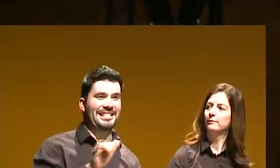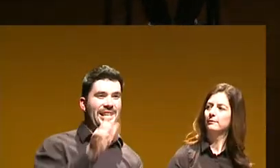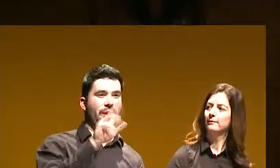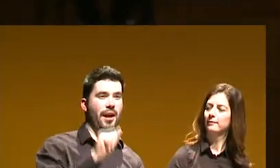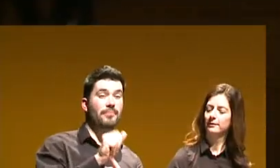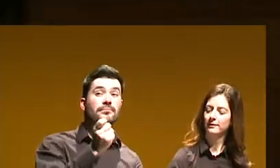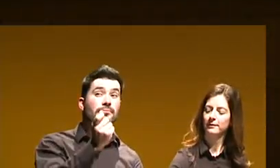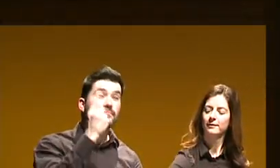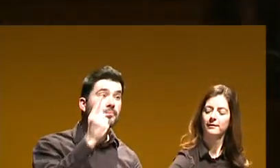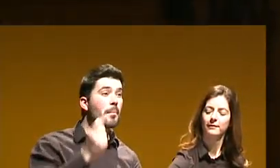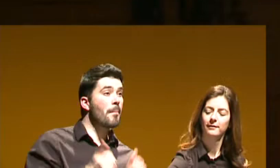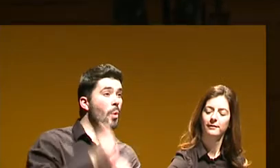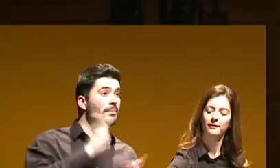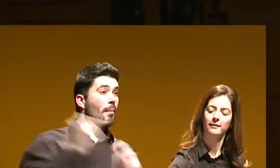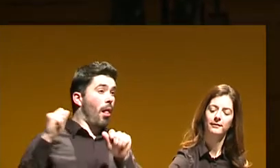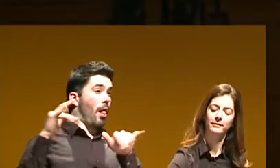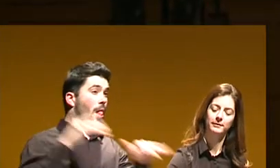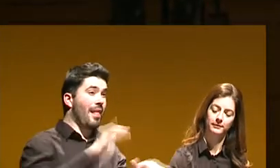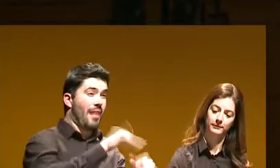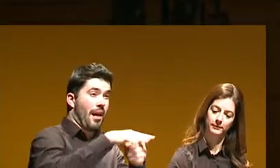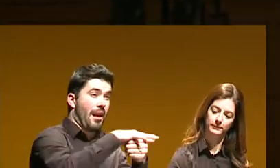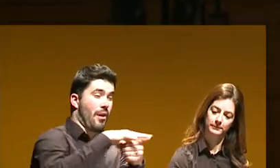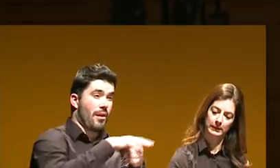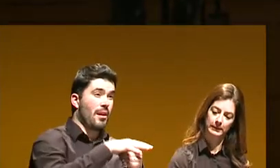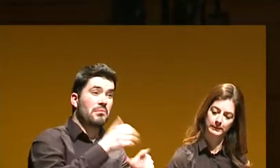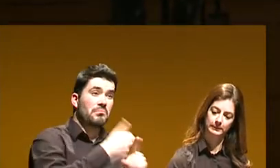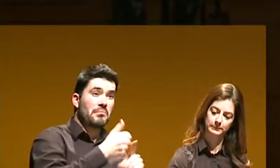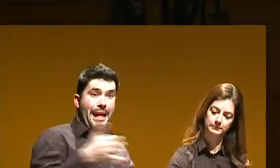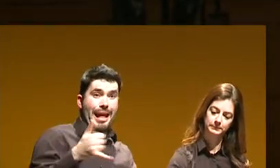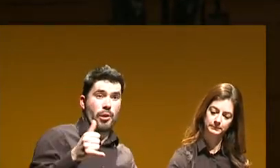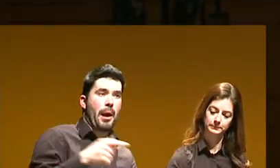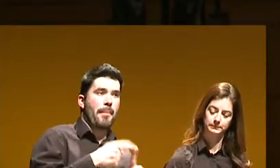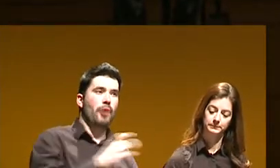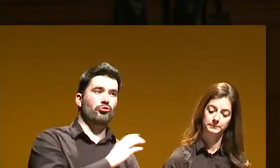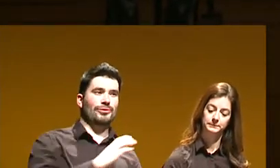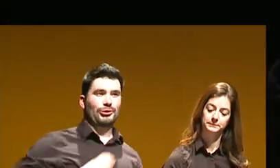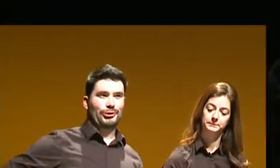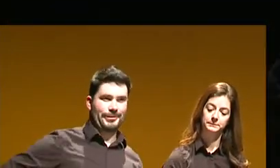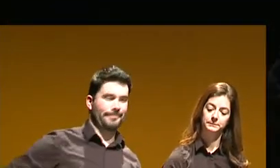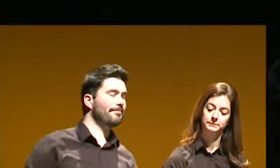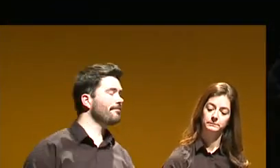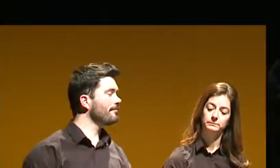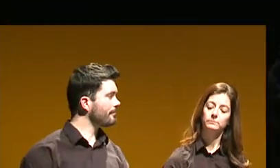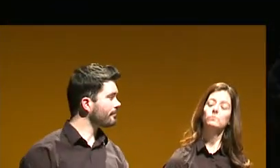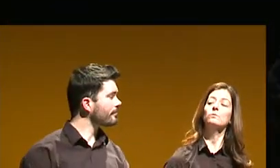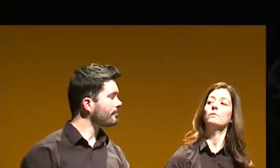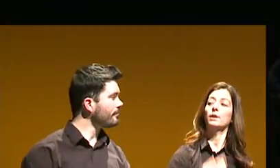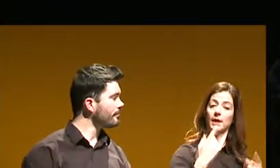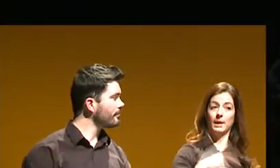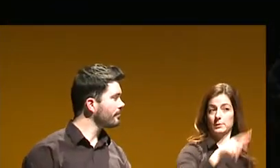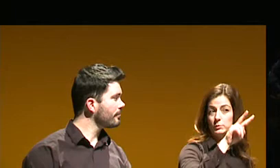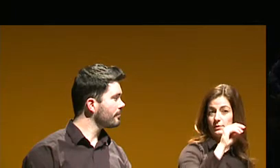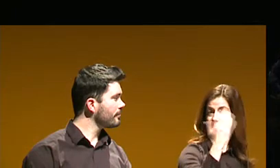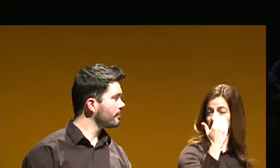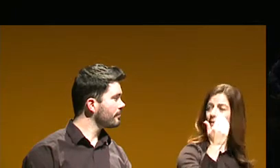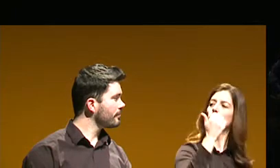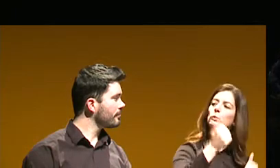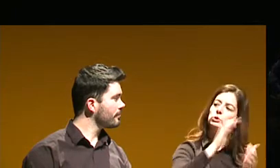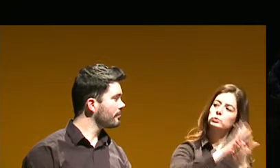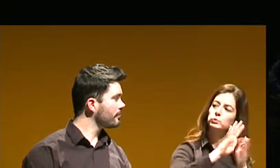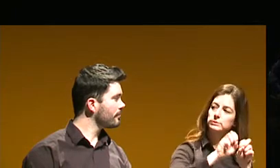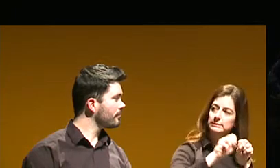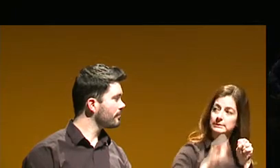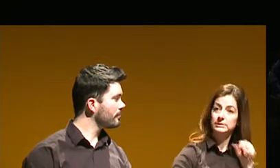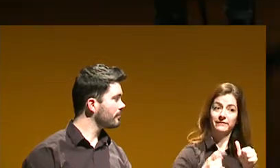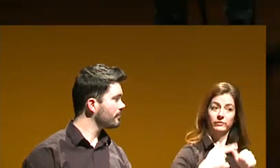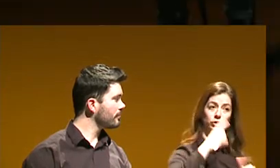But most of the Arab immigrants in Little Syria were Christian. In 2015, which school system